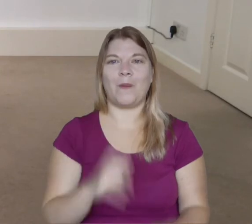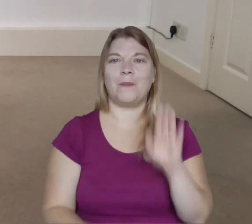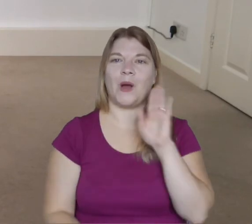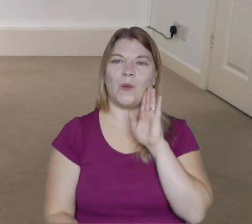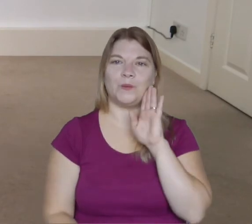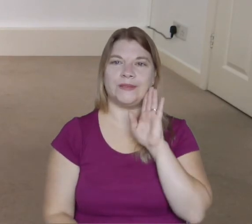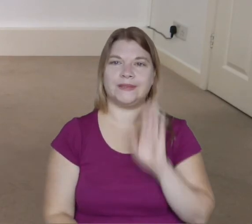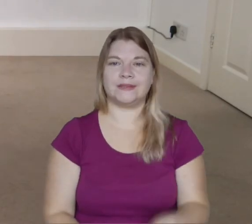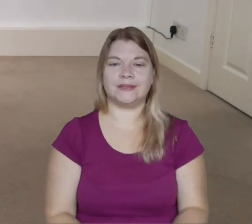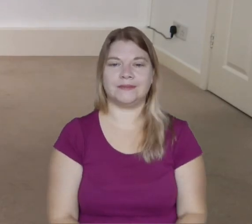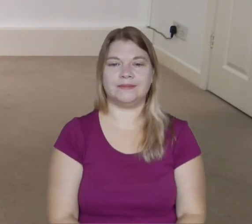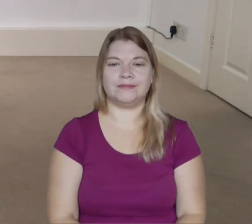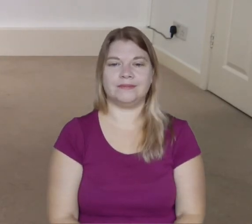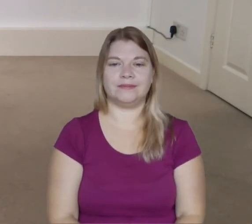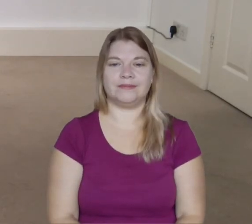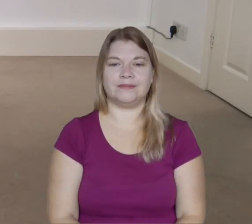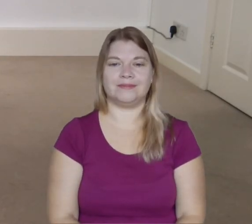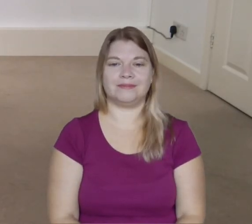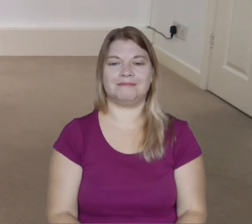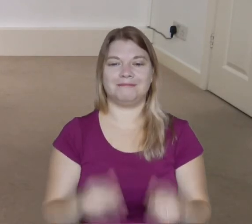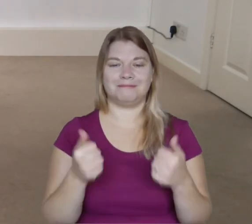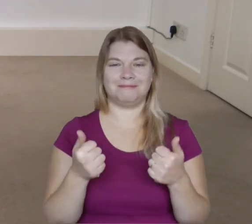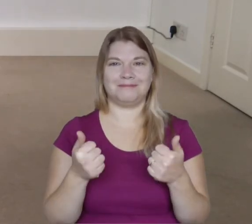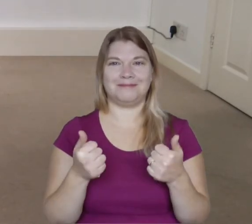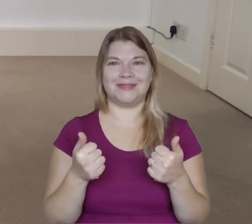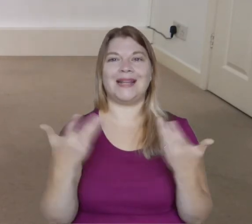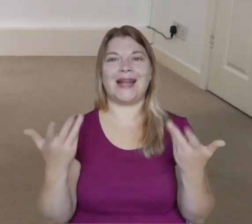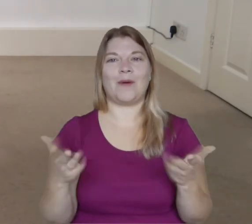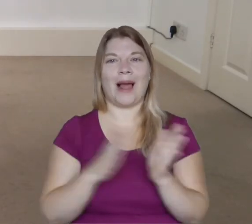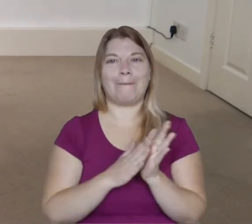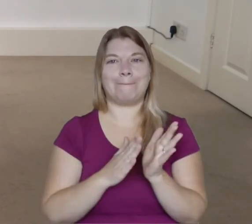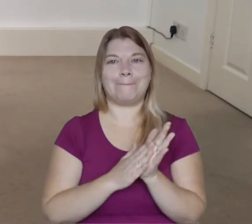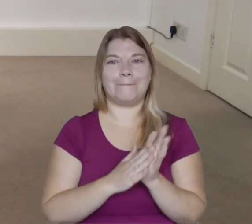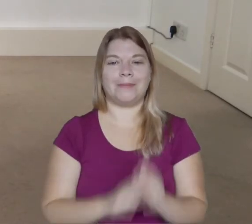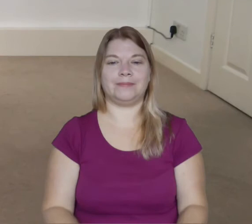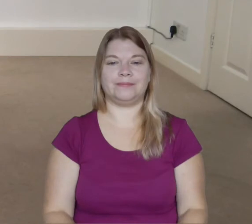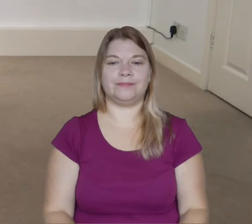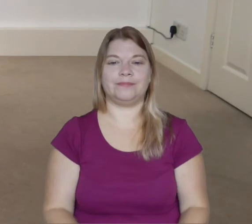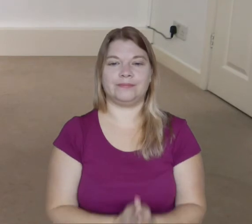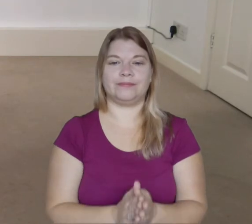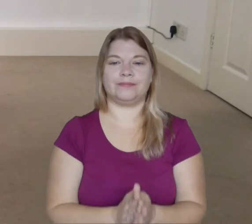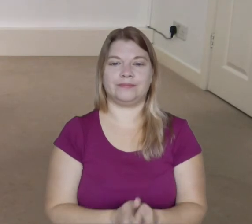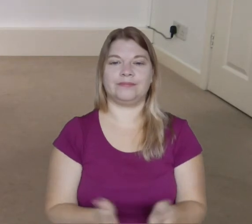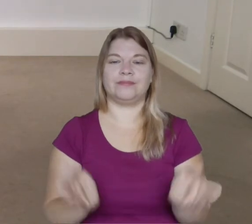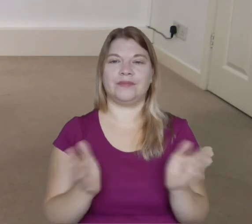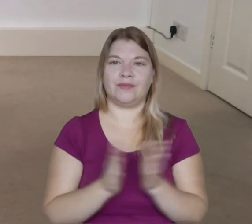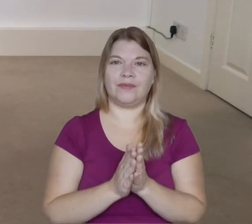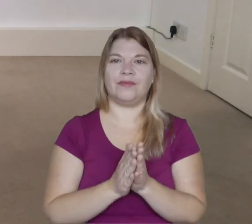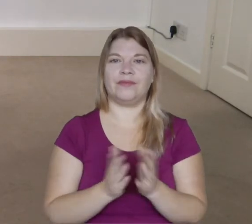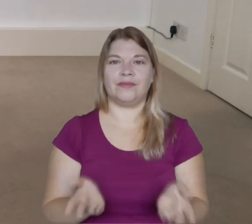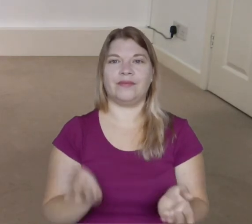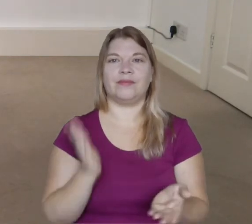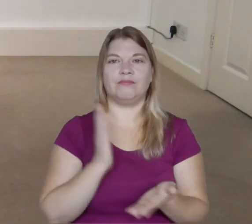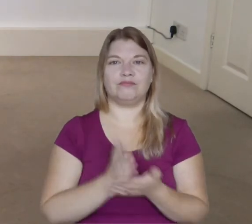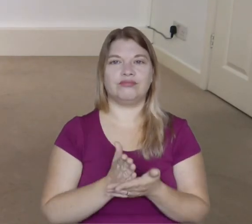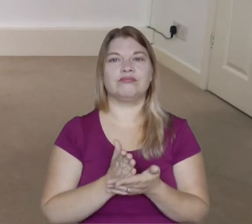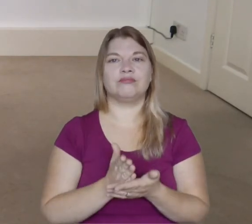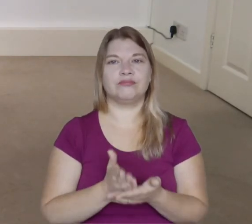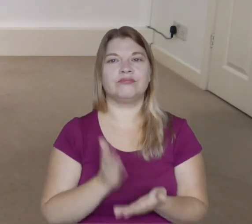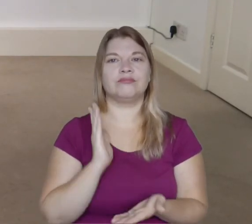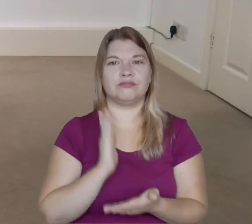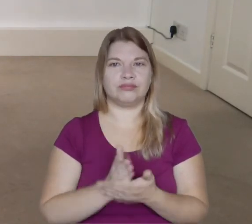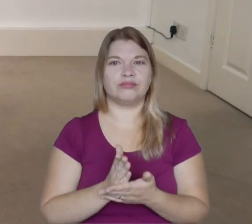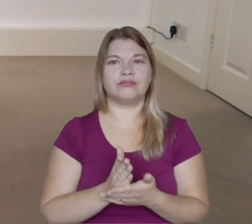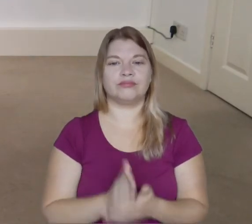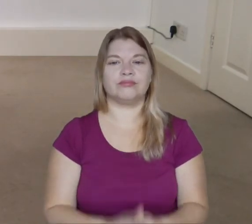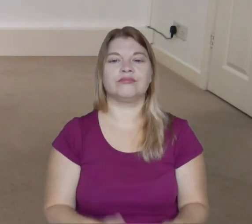And another pose. Pose. Good, okay. Into your claps. Just clapping your hands.